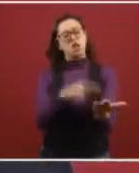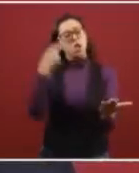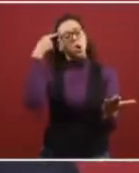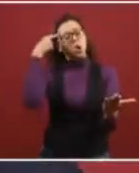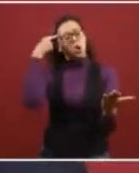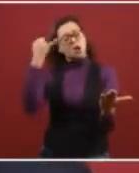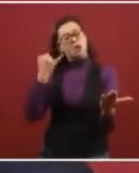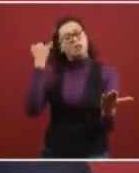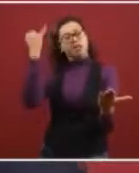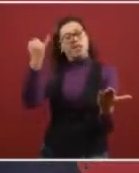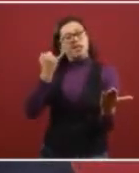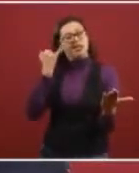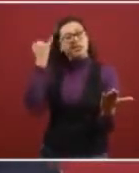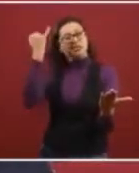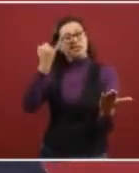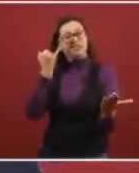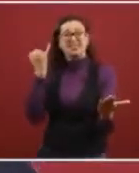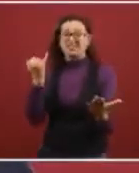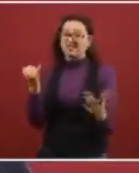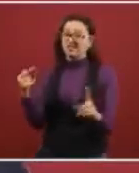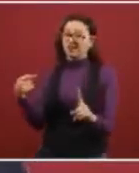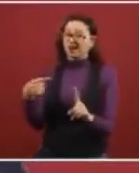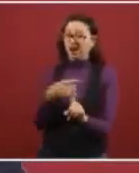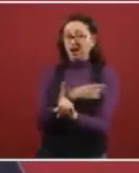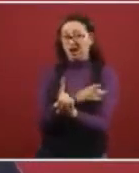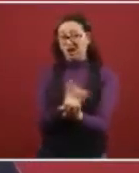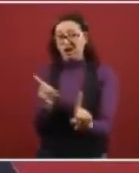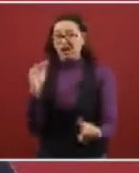interpretations torcidas that are twisted.